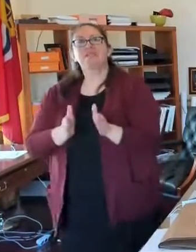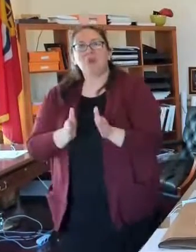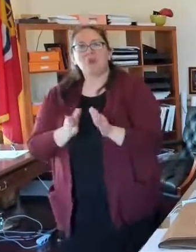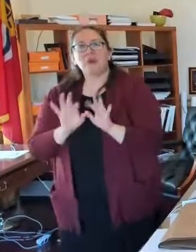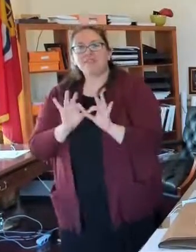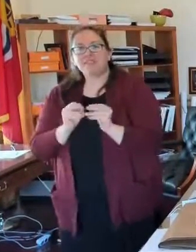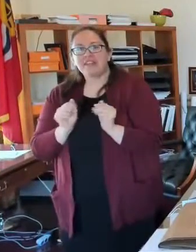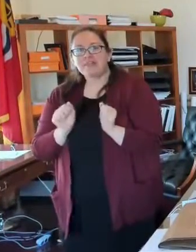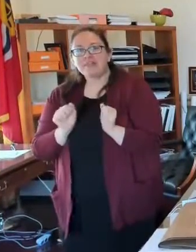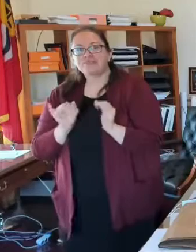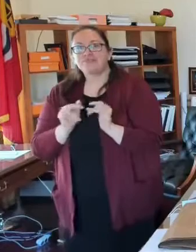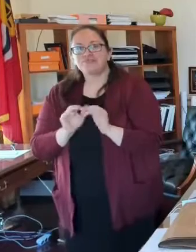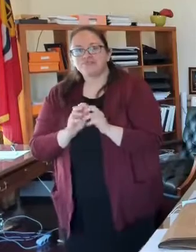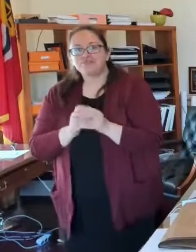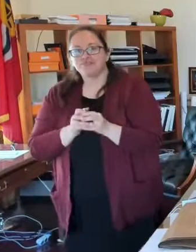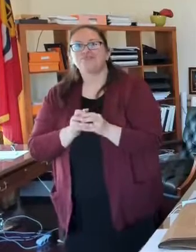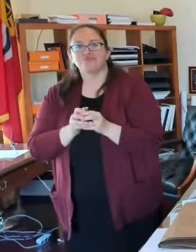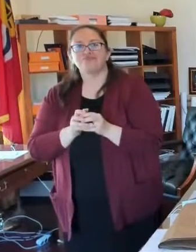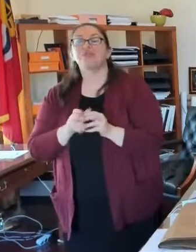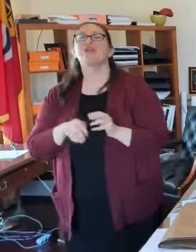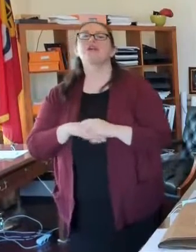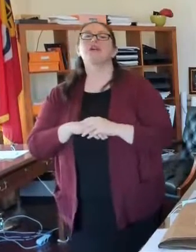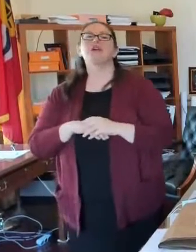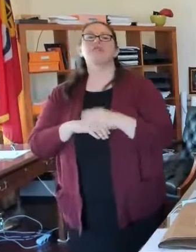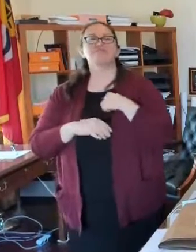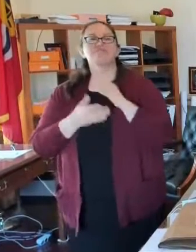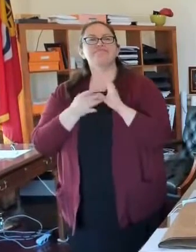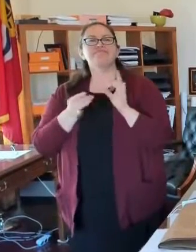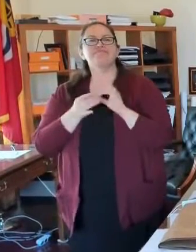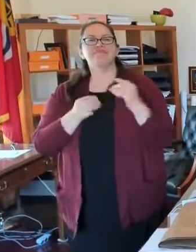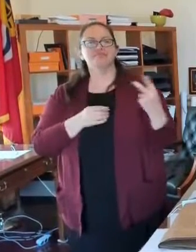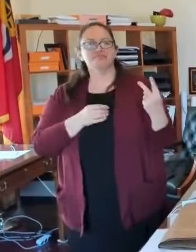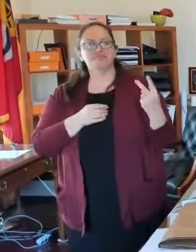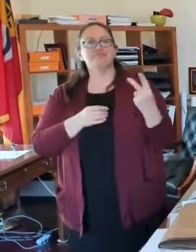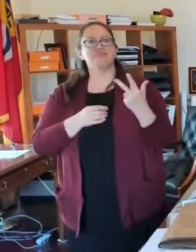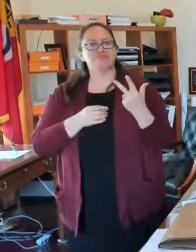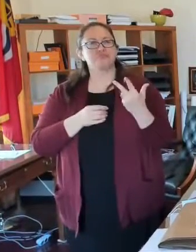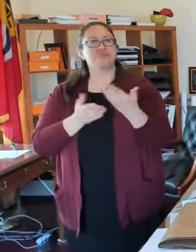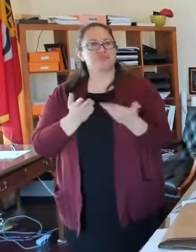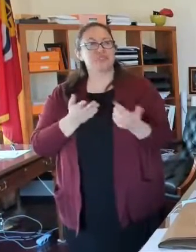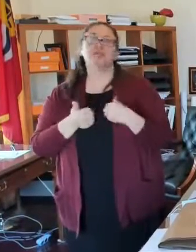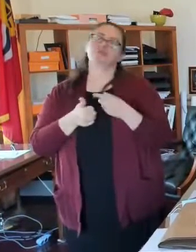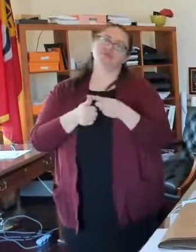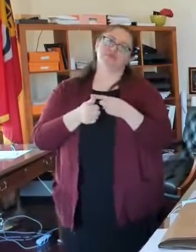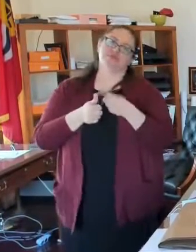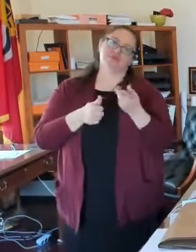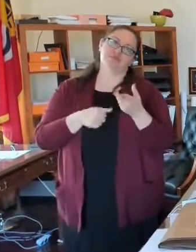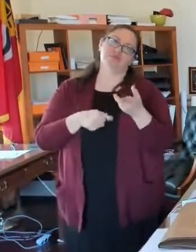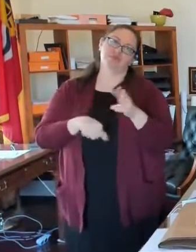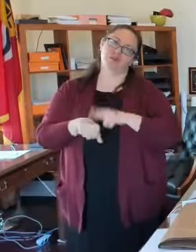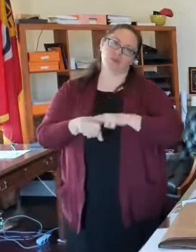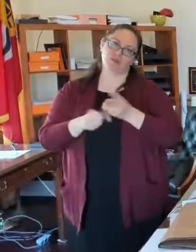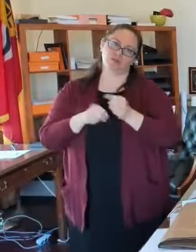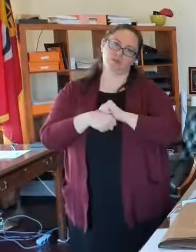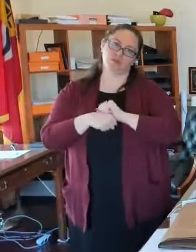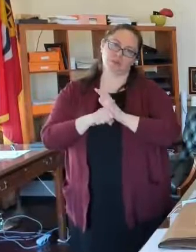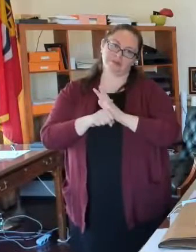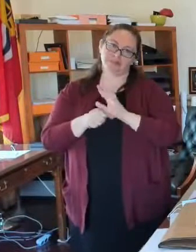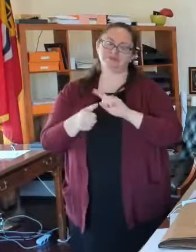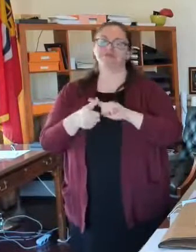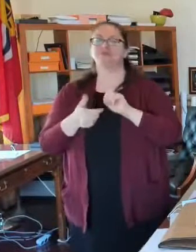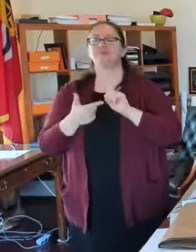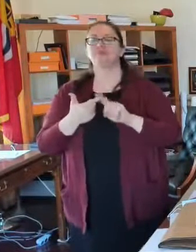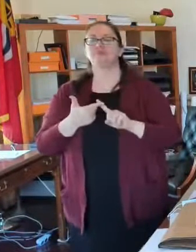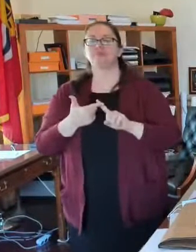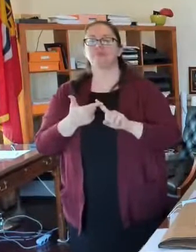to have. I'm going to talk about two or three things today. One, we're going to talk about COVID, of course. We're going to